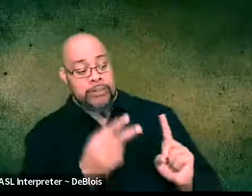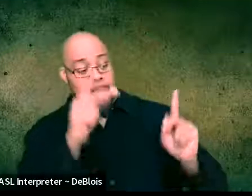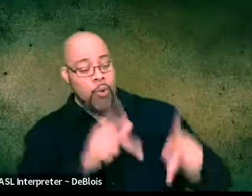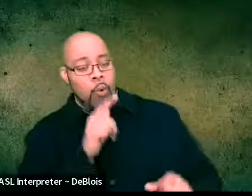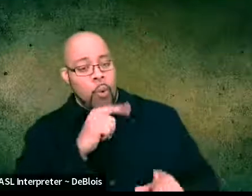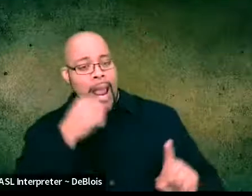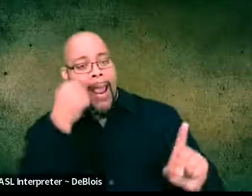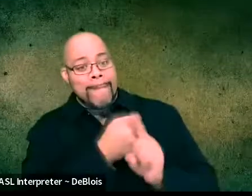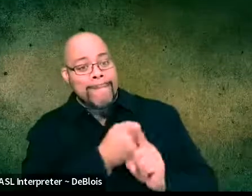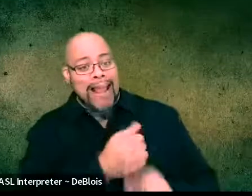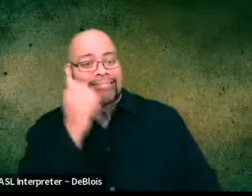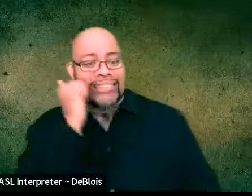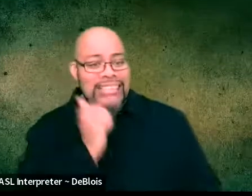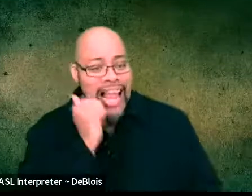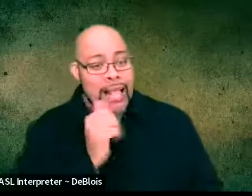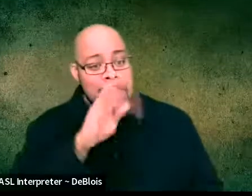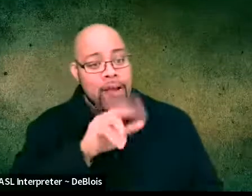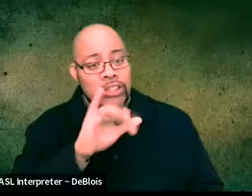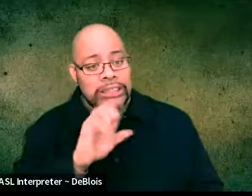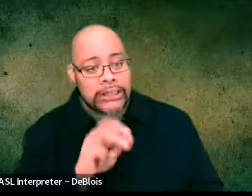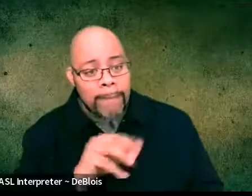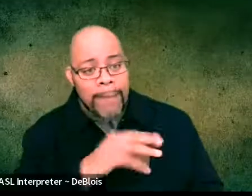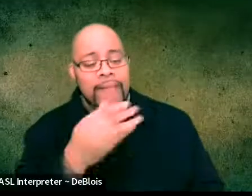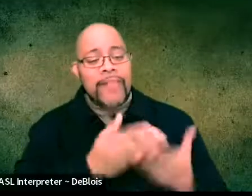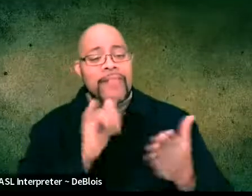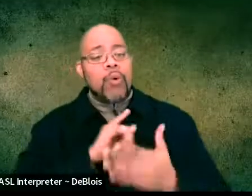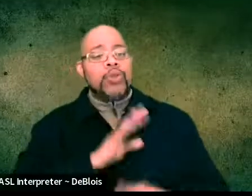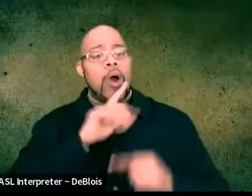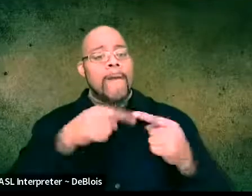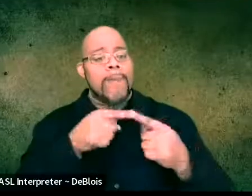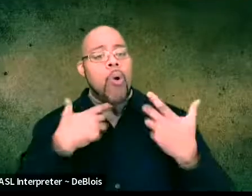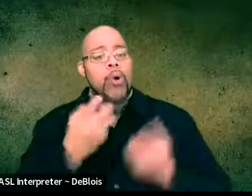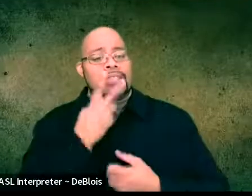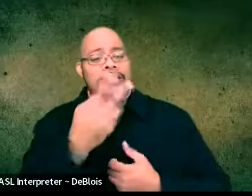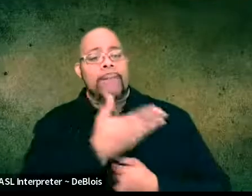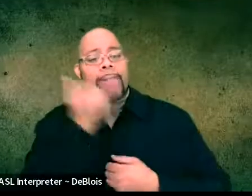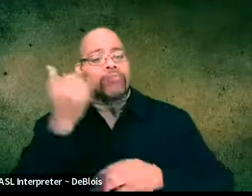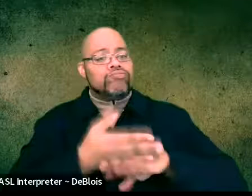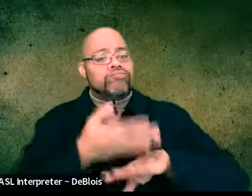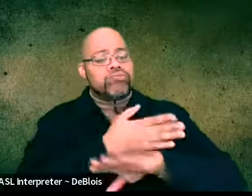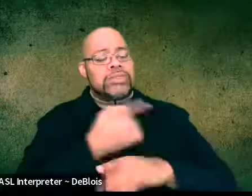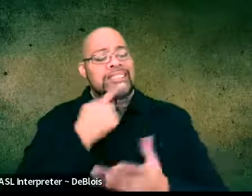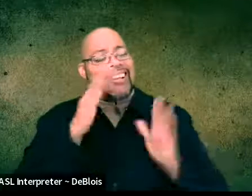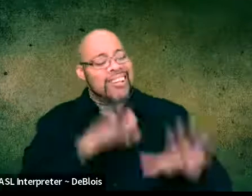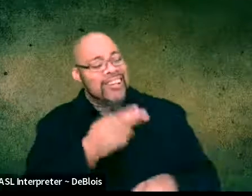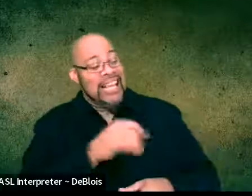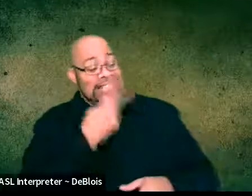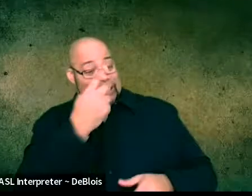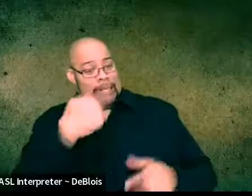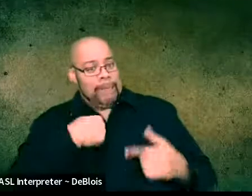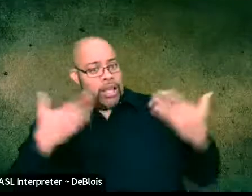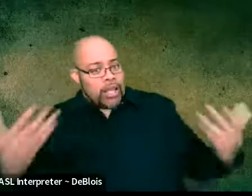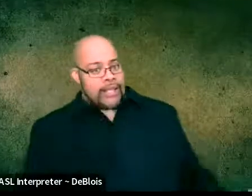impacted daily by racism and by these things that we're talking about we want to see better, and saying, hey, see